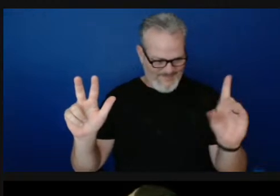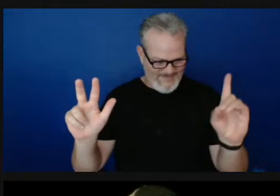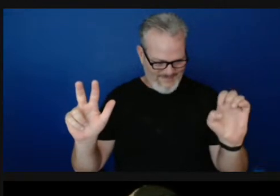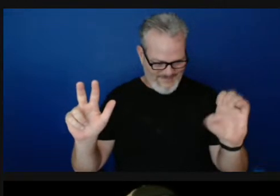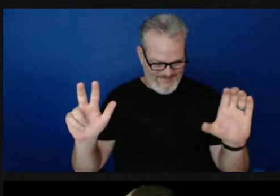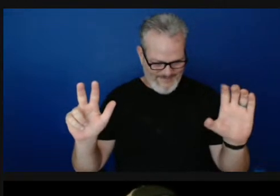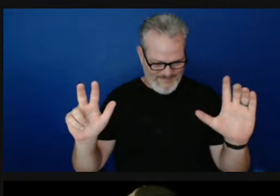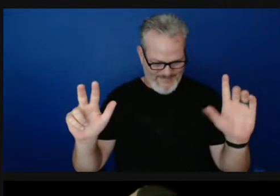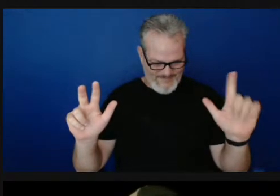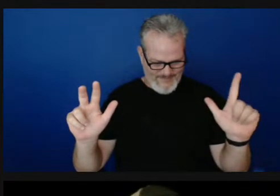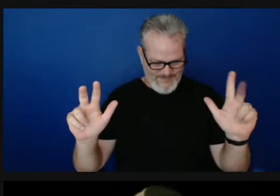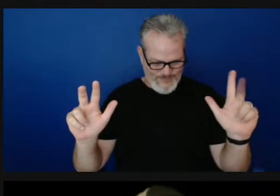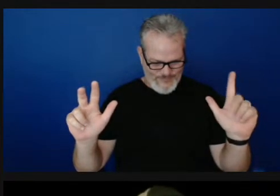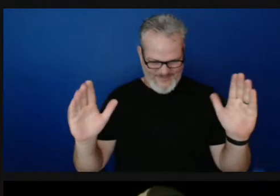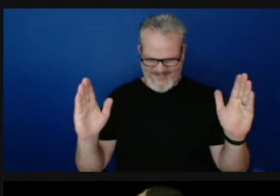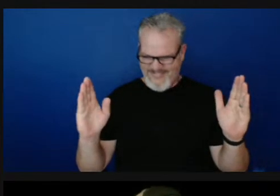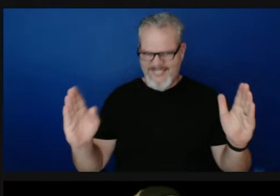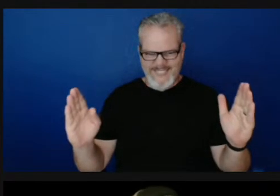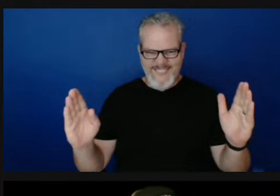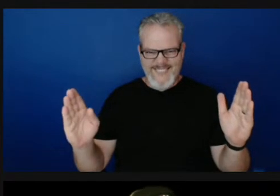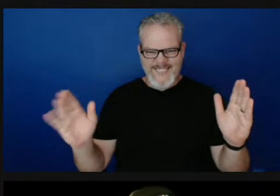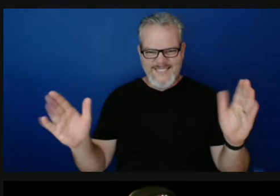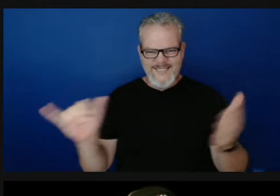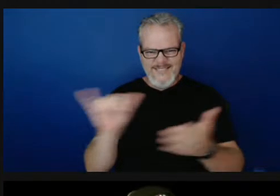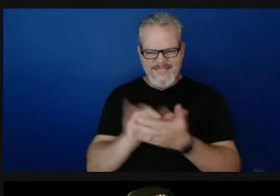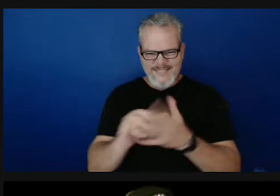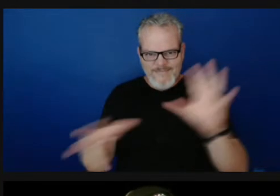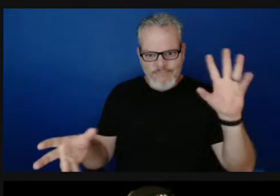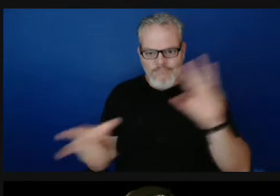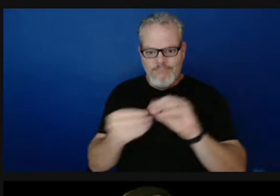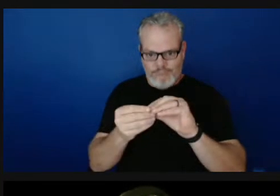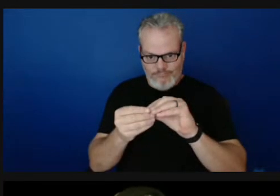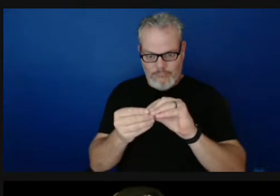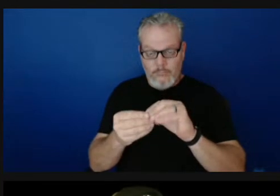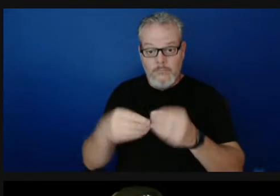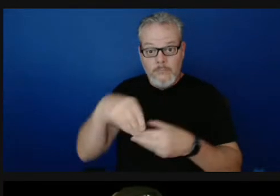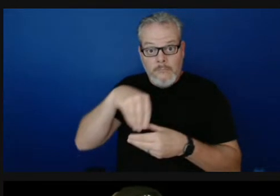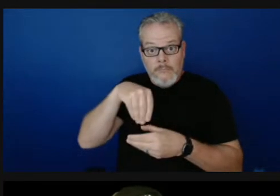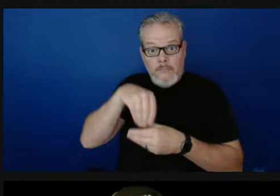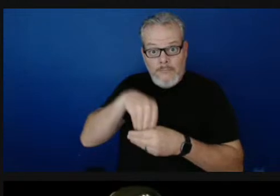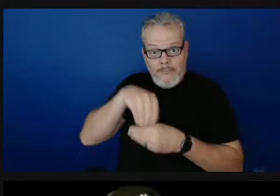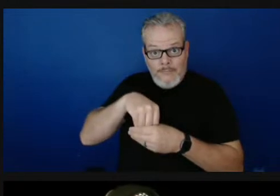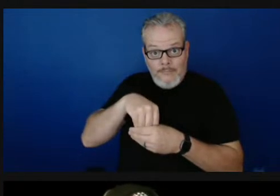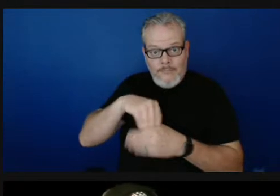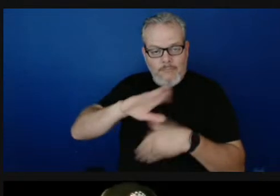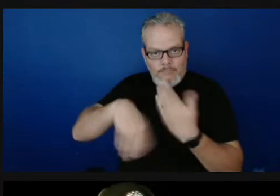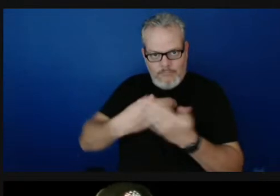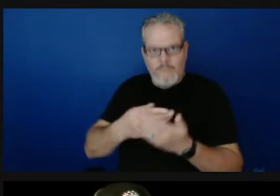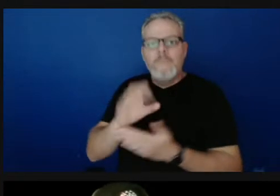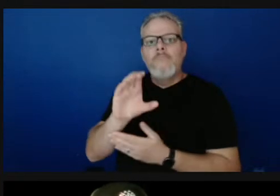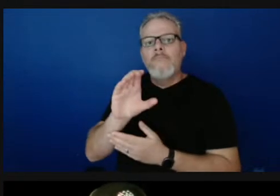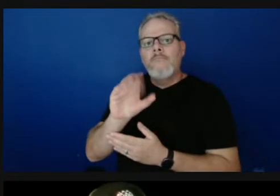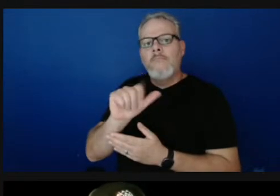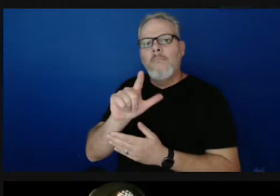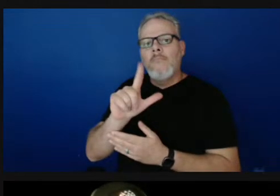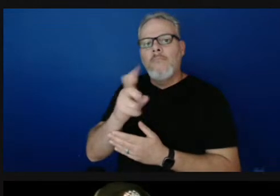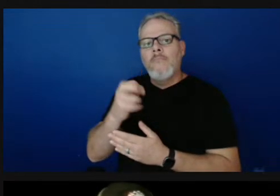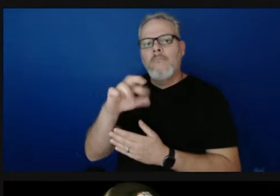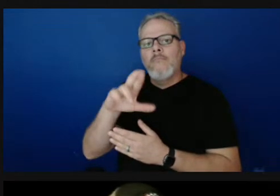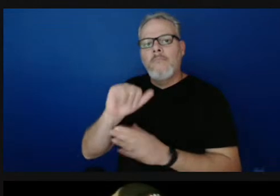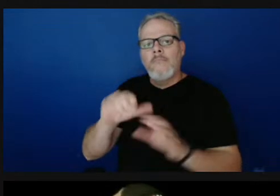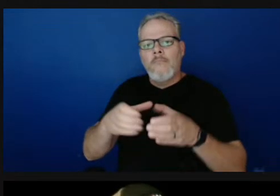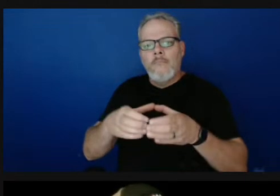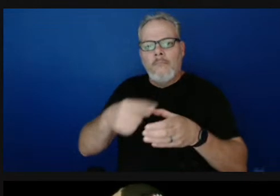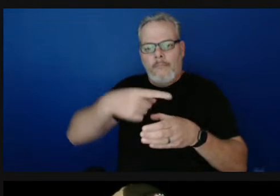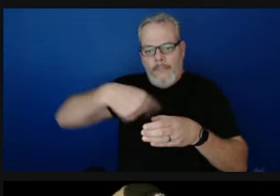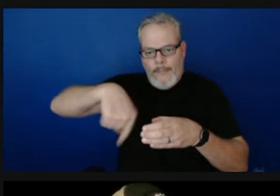with lava contained within the caldera, as shown on this map here. The initial phase of 3 phases flooded the whole crater floor